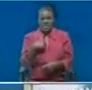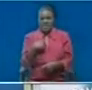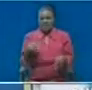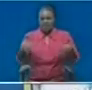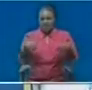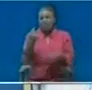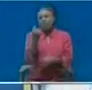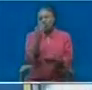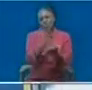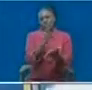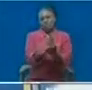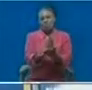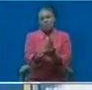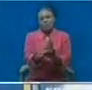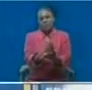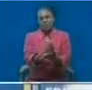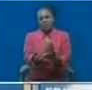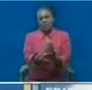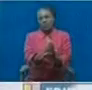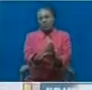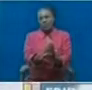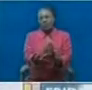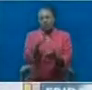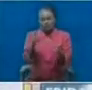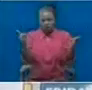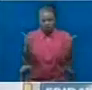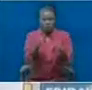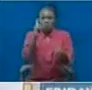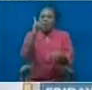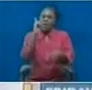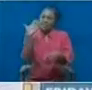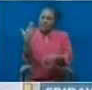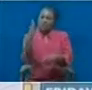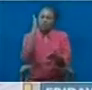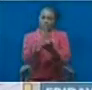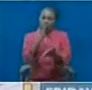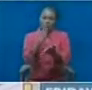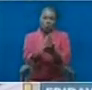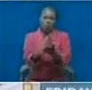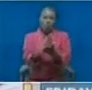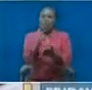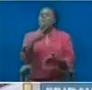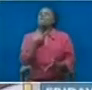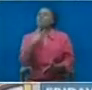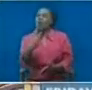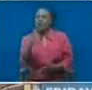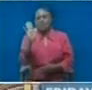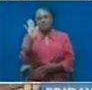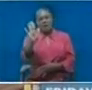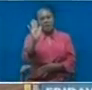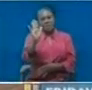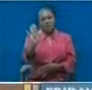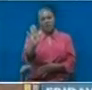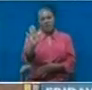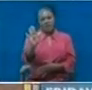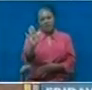anchoring. You need to own it. Okay. You will own it shortly. But one thing you definitely own is your voice. And